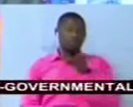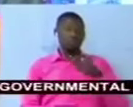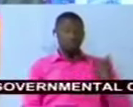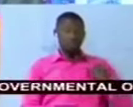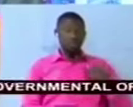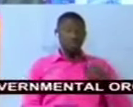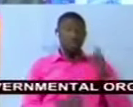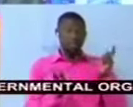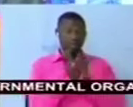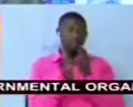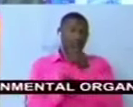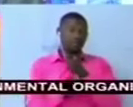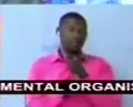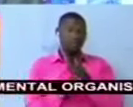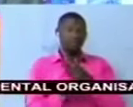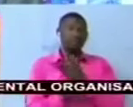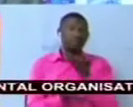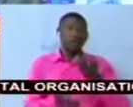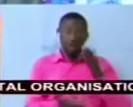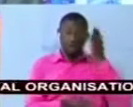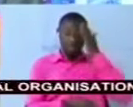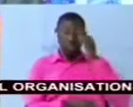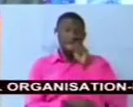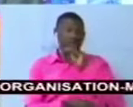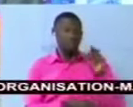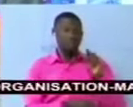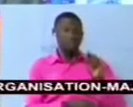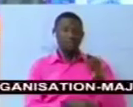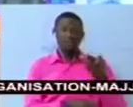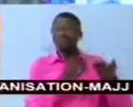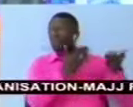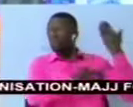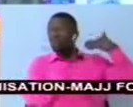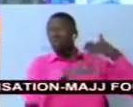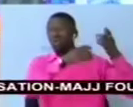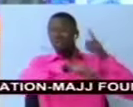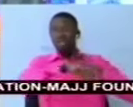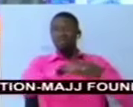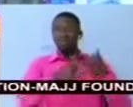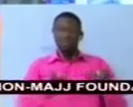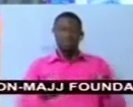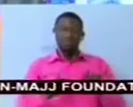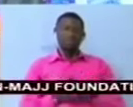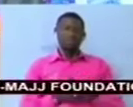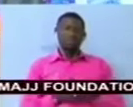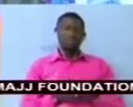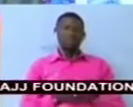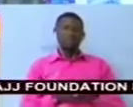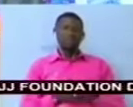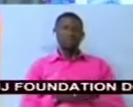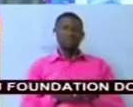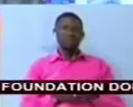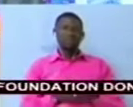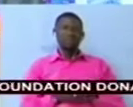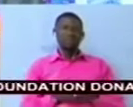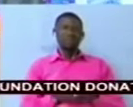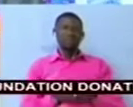where I knew them. I knew their names but it's long time now. Please tell us. Kenn ki mo ngi tudda